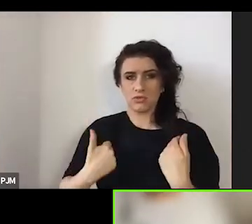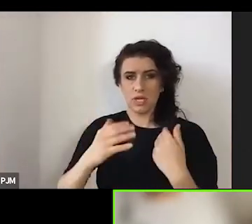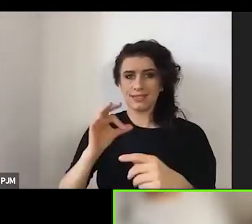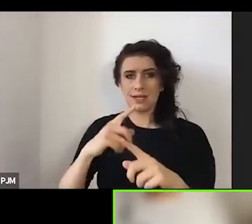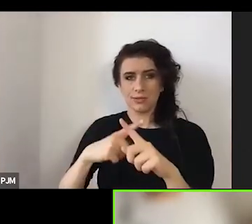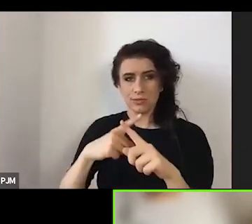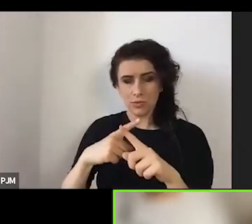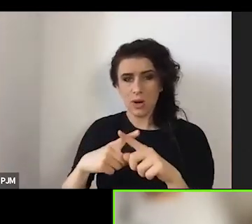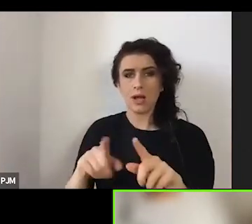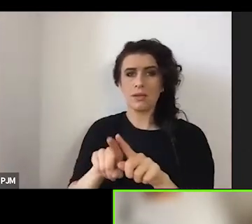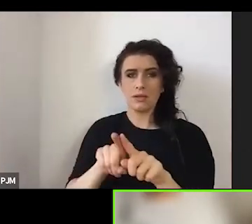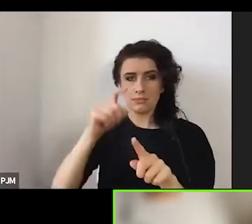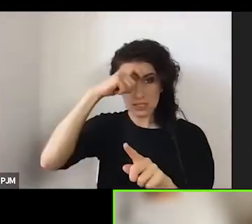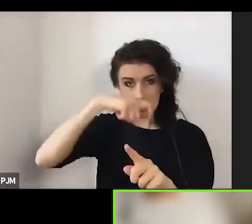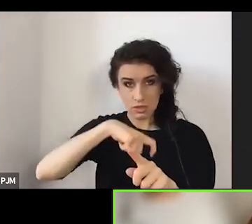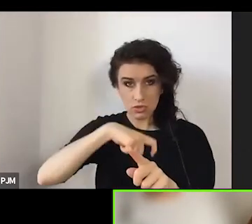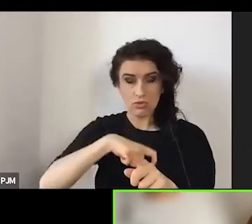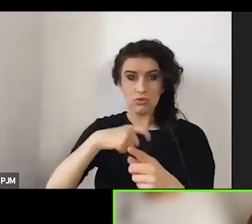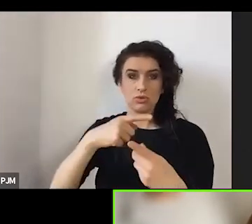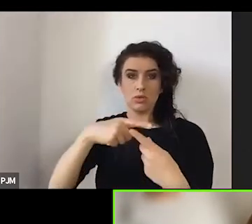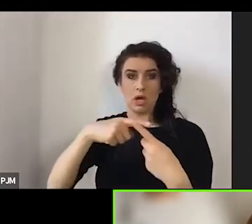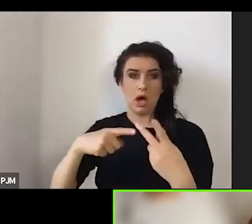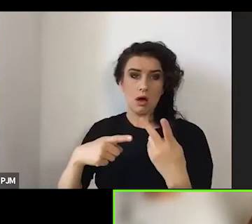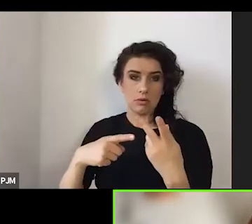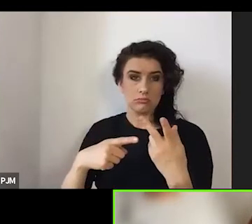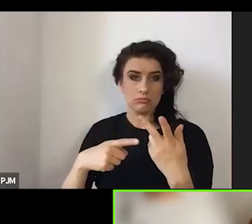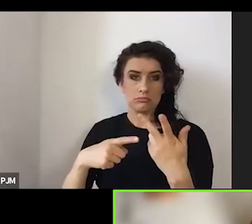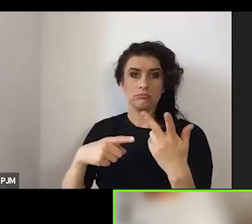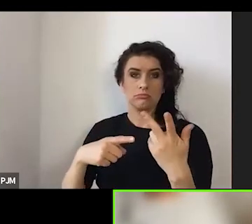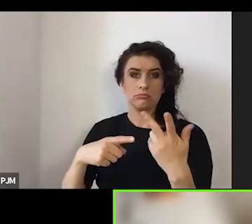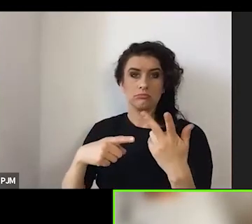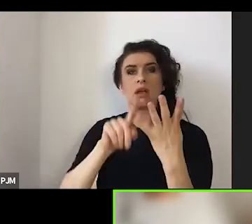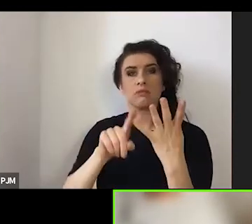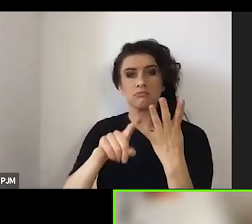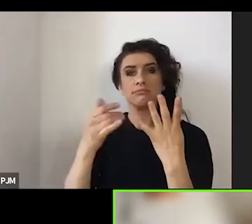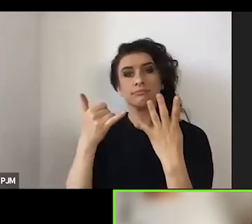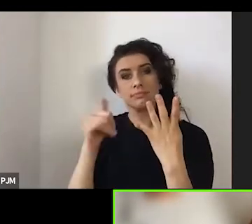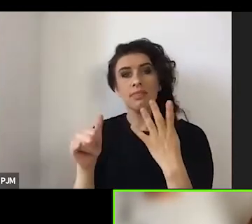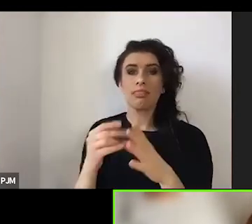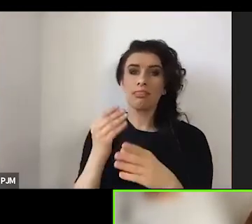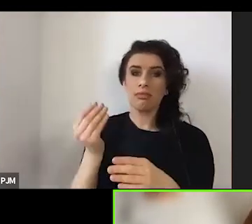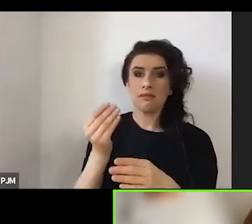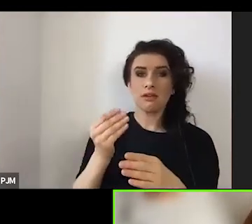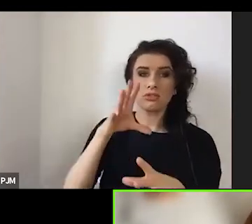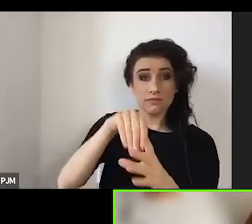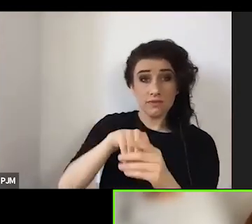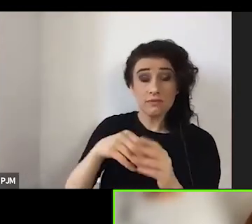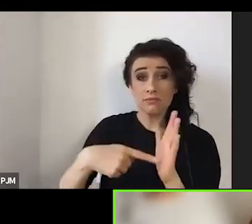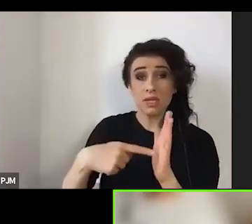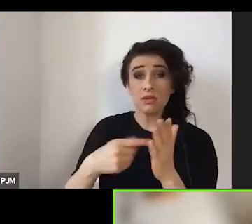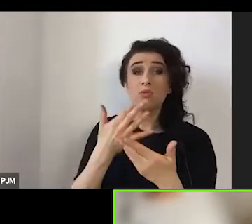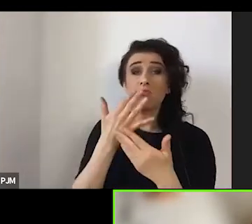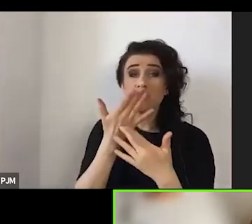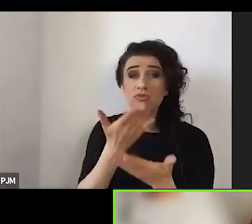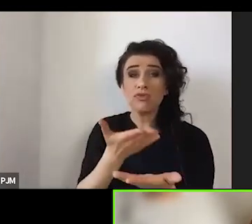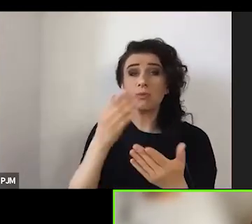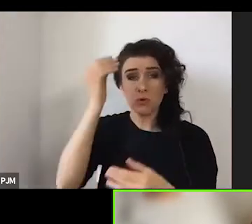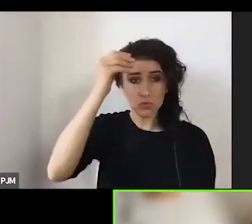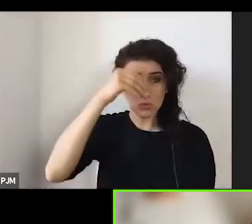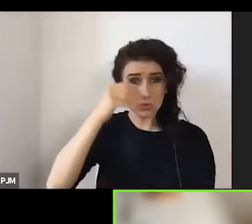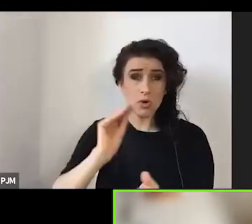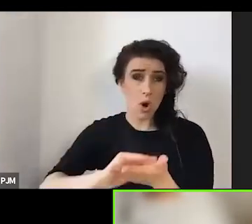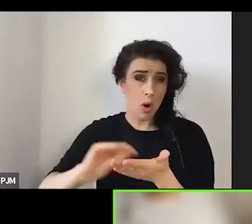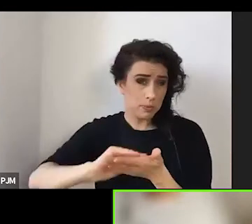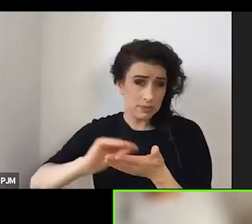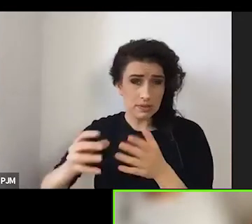practices. And we talk to them, we tell them, like really very illustratively with pedagogues and everything, what